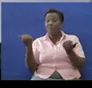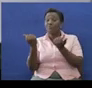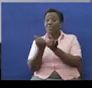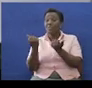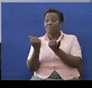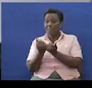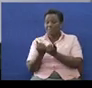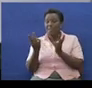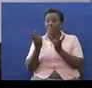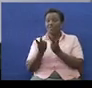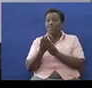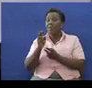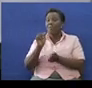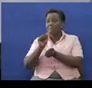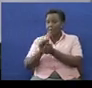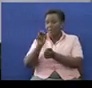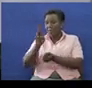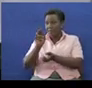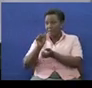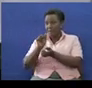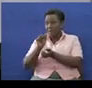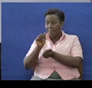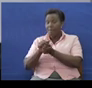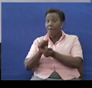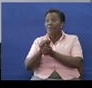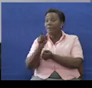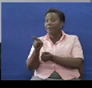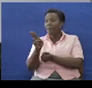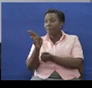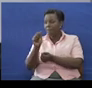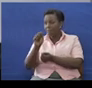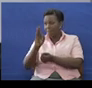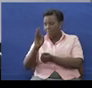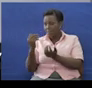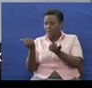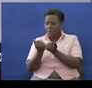and cooling machines. Water is also used in industries as a raw material